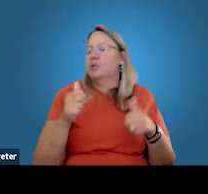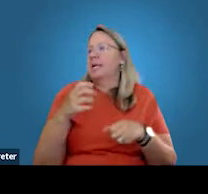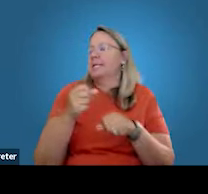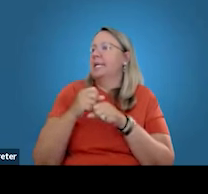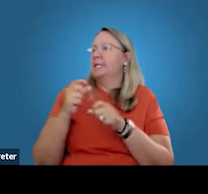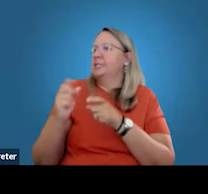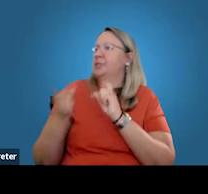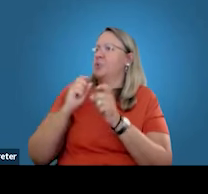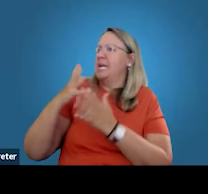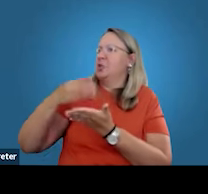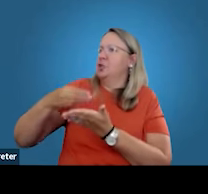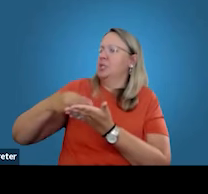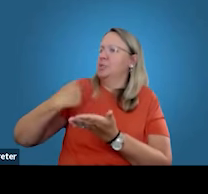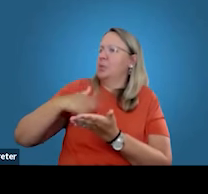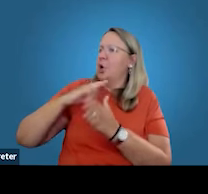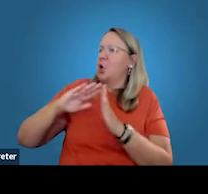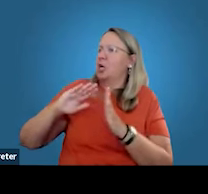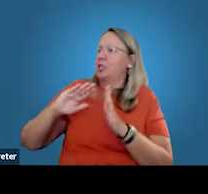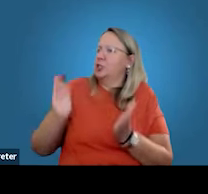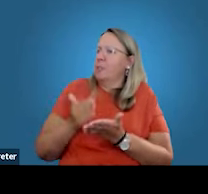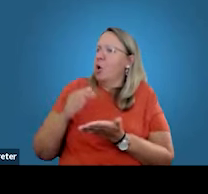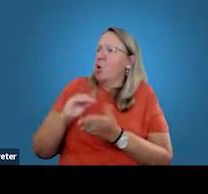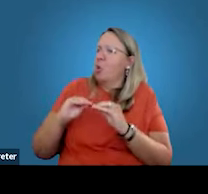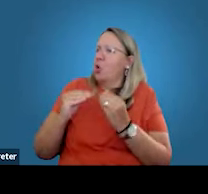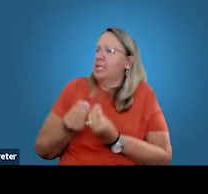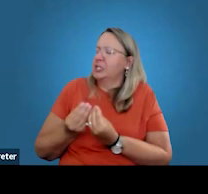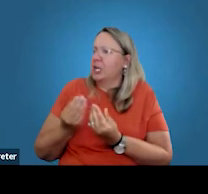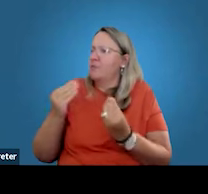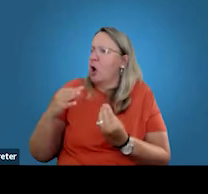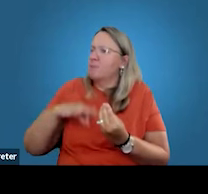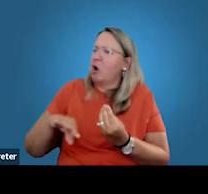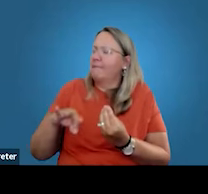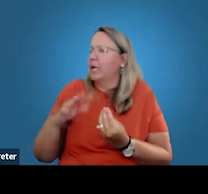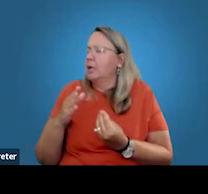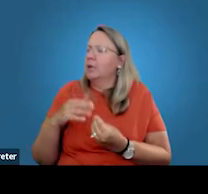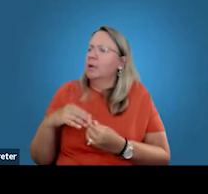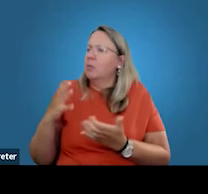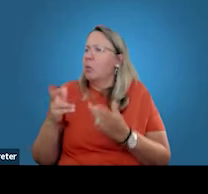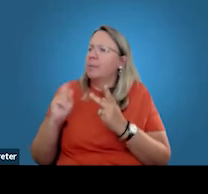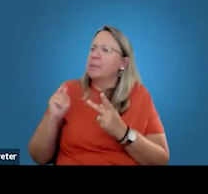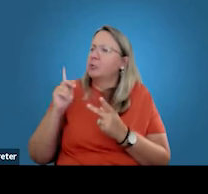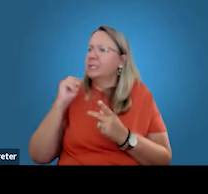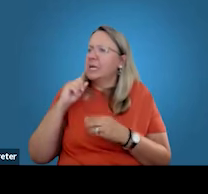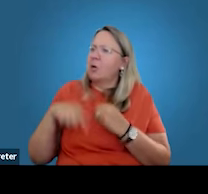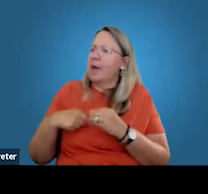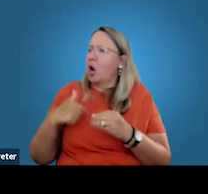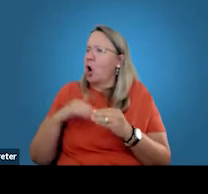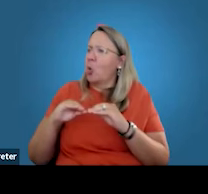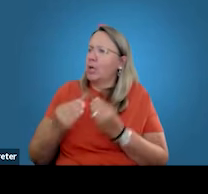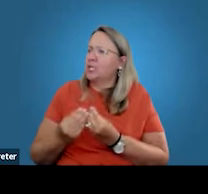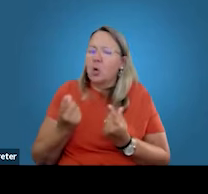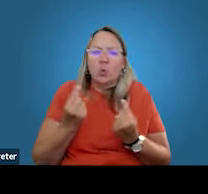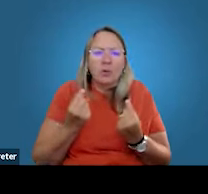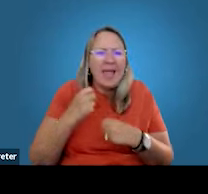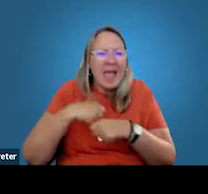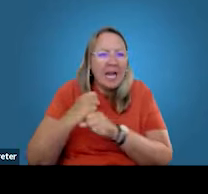donations and we are a very small organization in the not-for-profit space and we want people to hear about us. So how do we make that a positive?